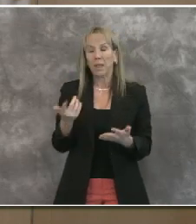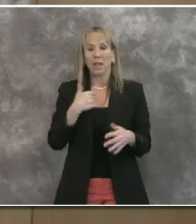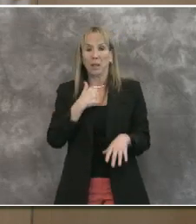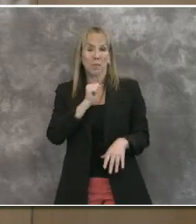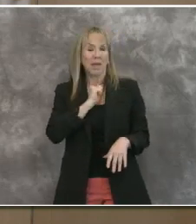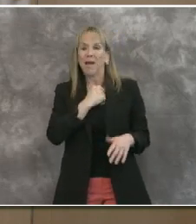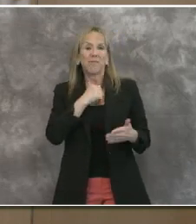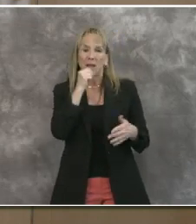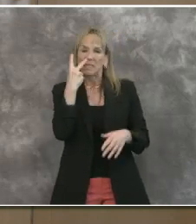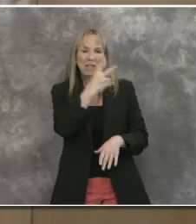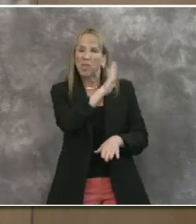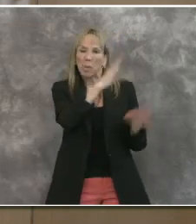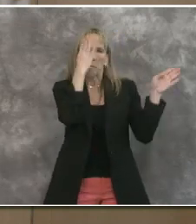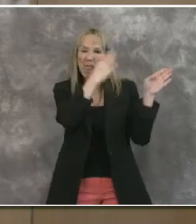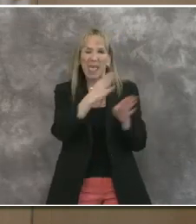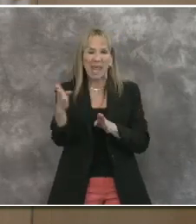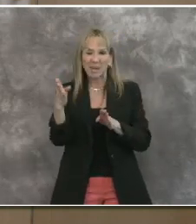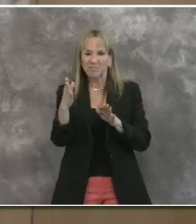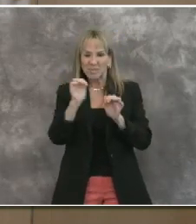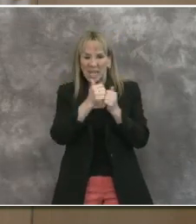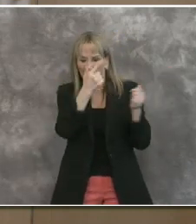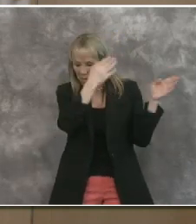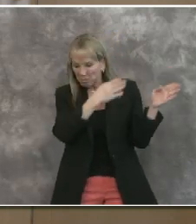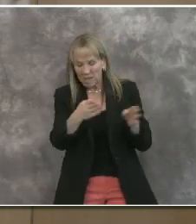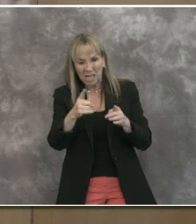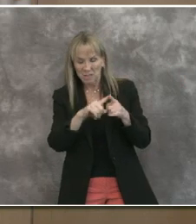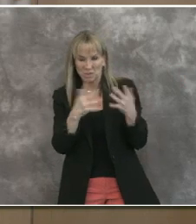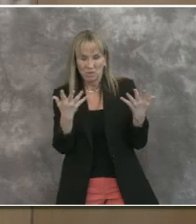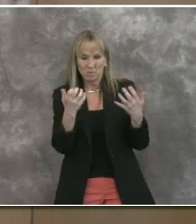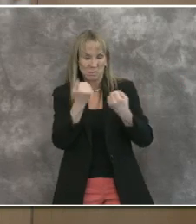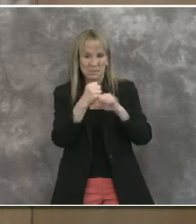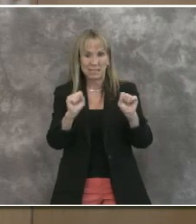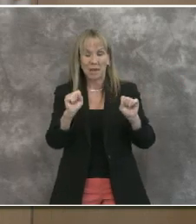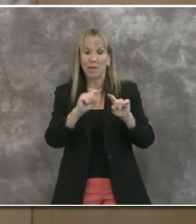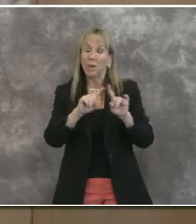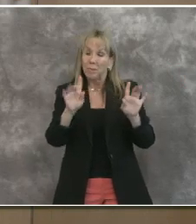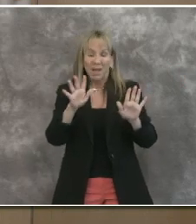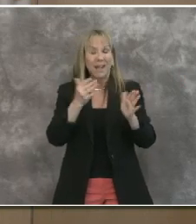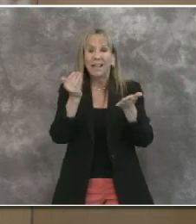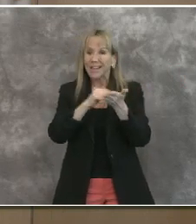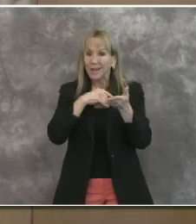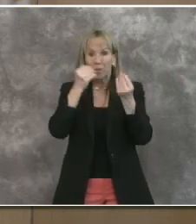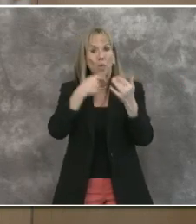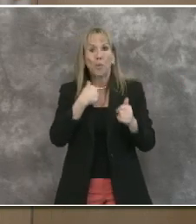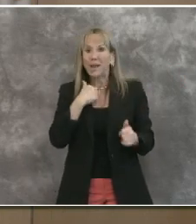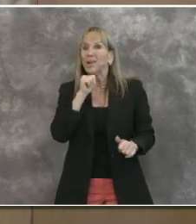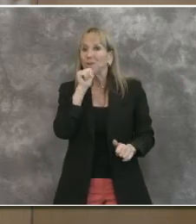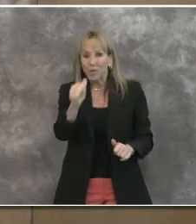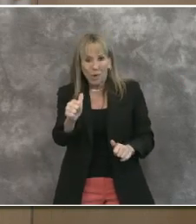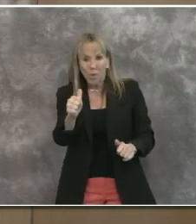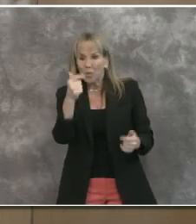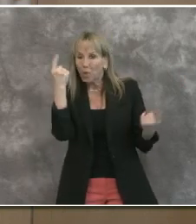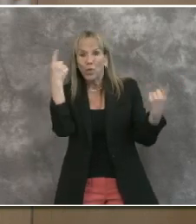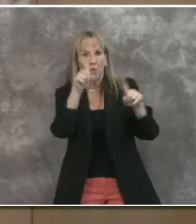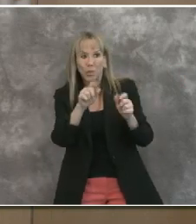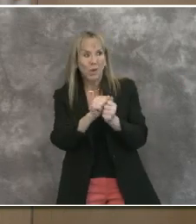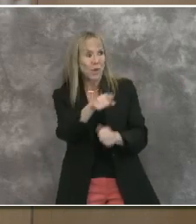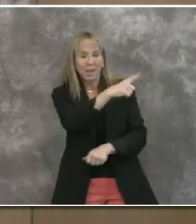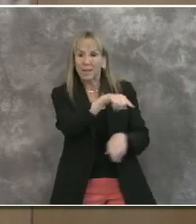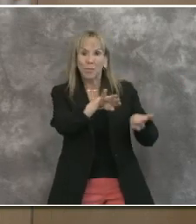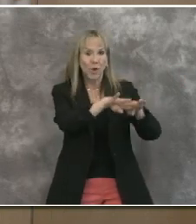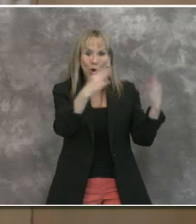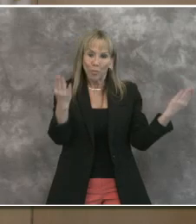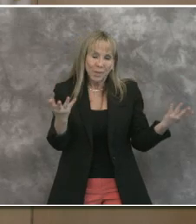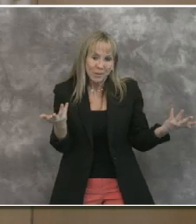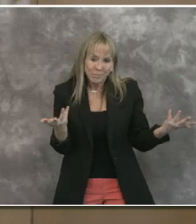personally seen their plan. But again, we do not agree with the reopening. I think I